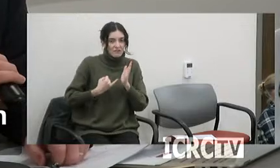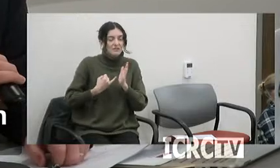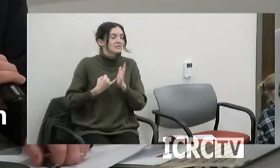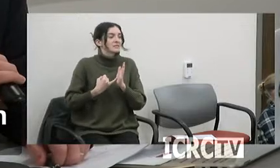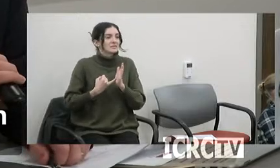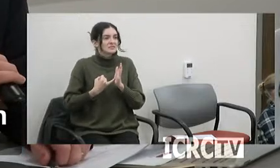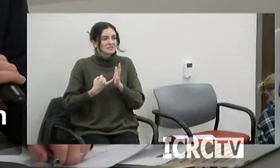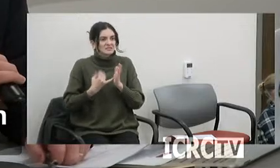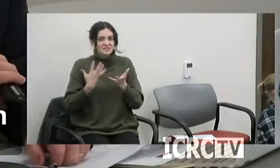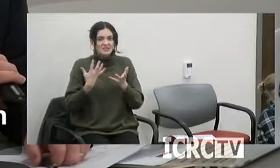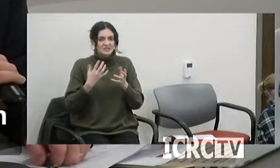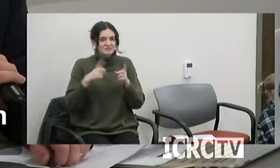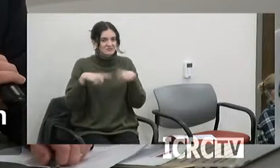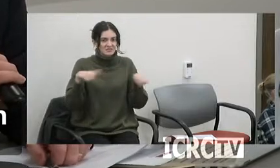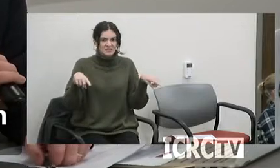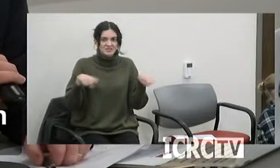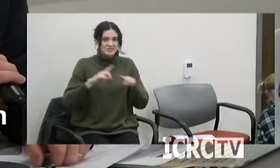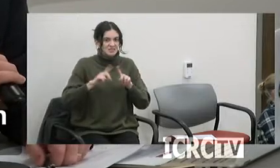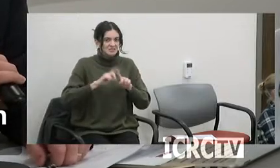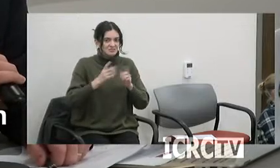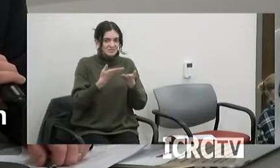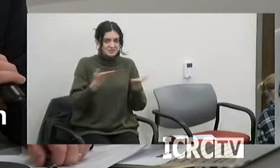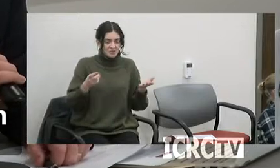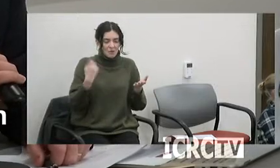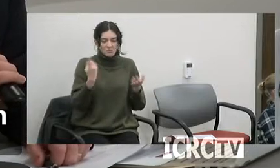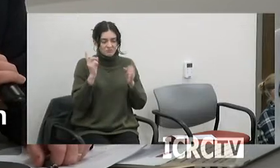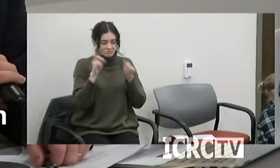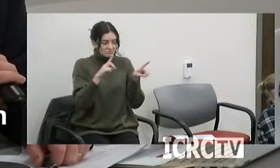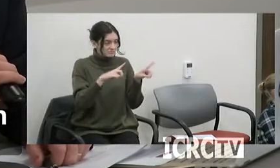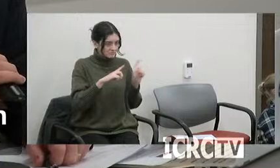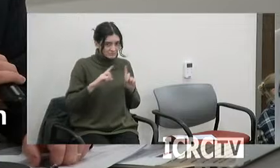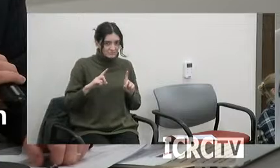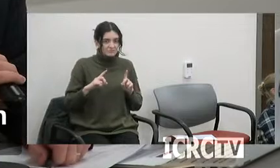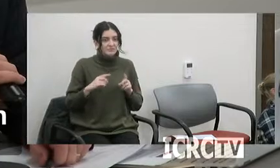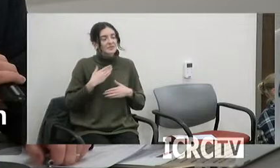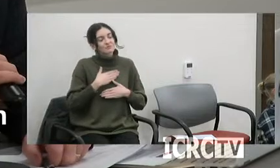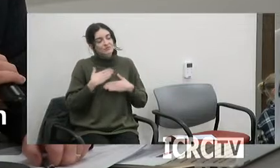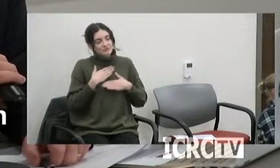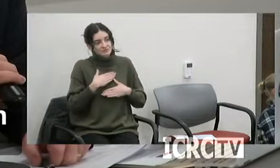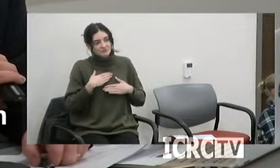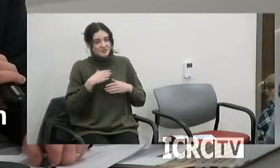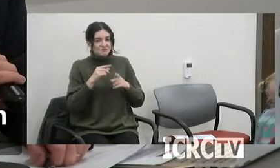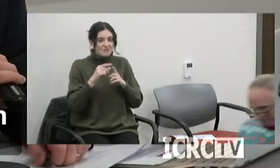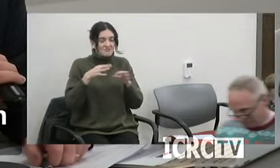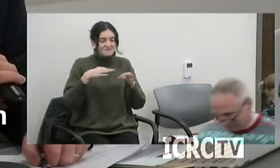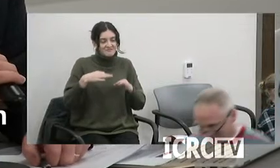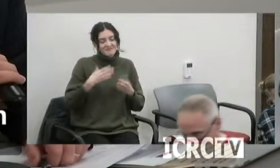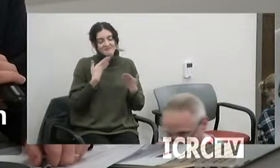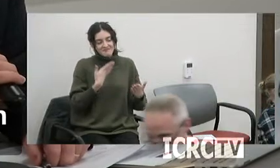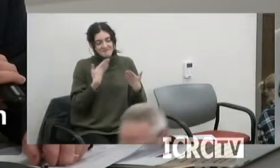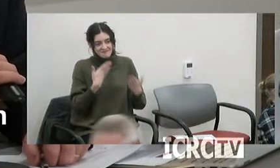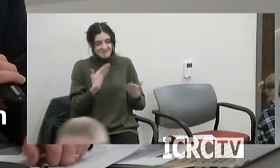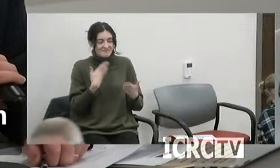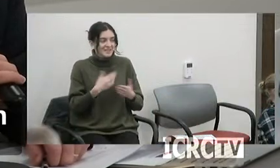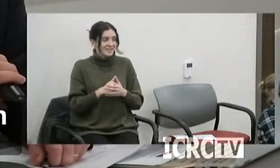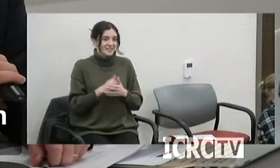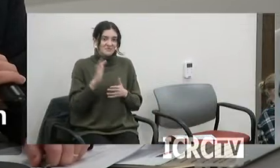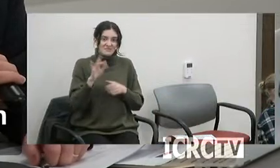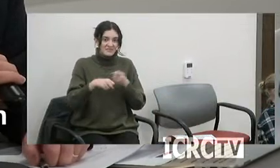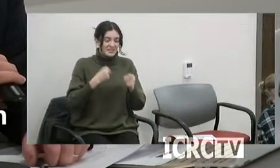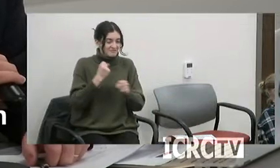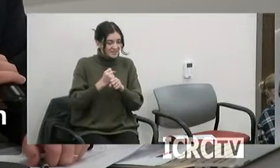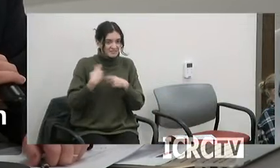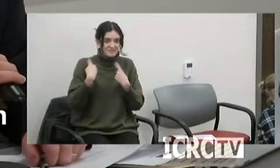all different venues. So I appreciate the kind words. It's been a labor of love for 25